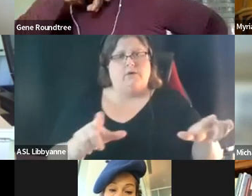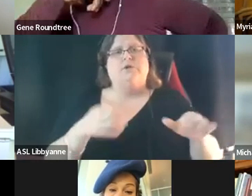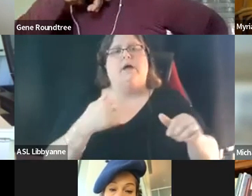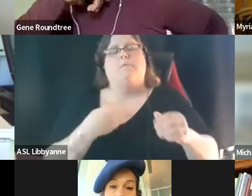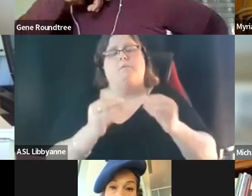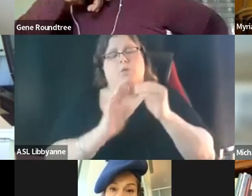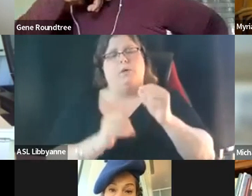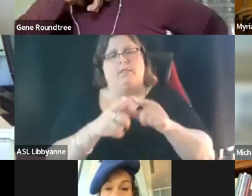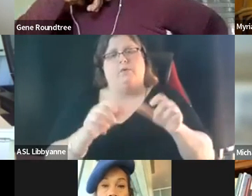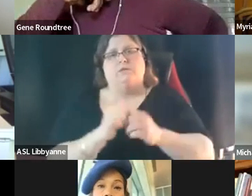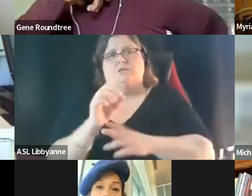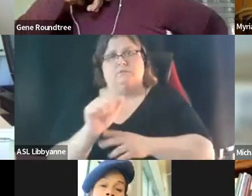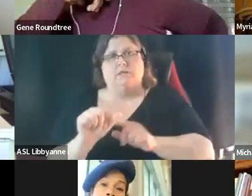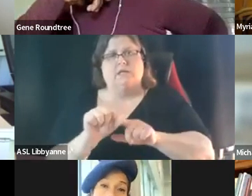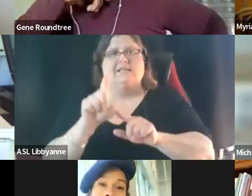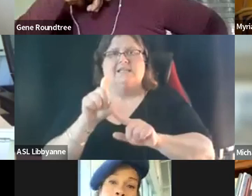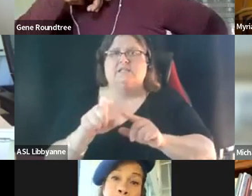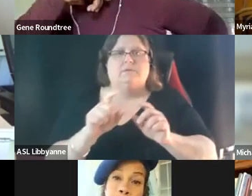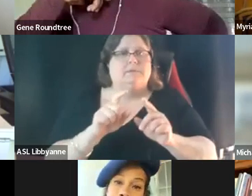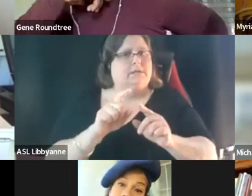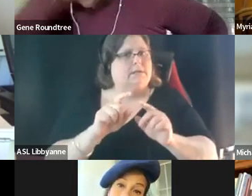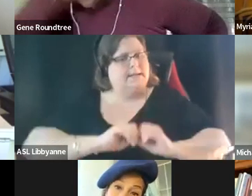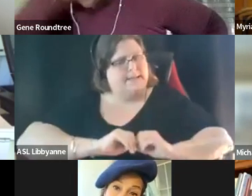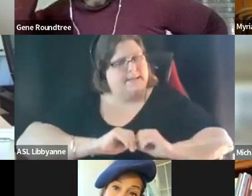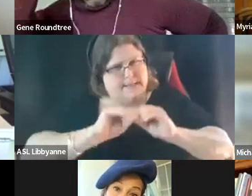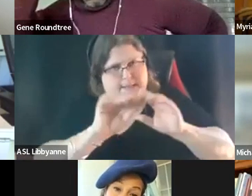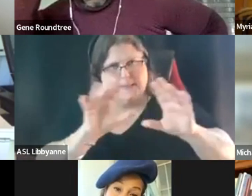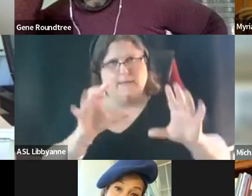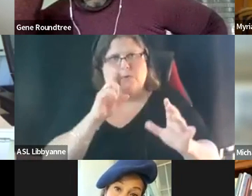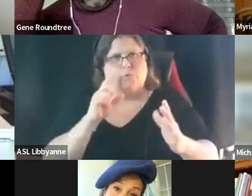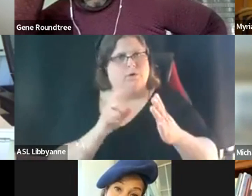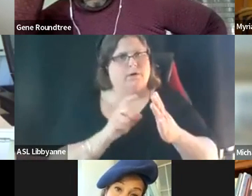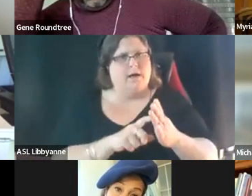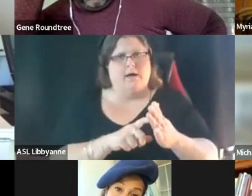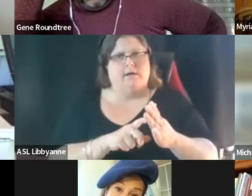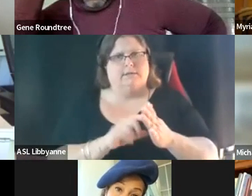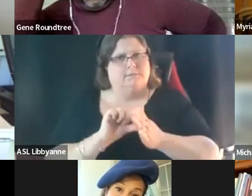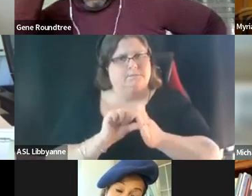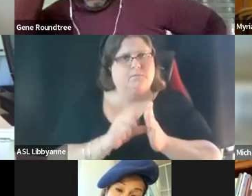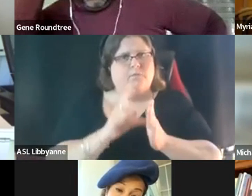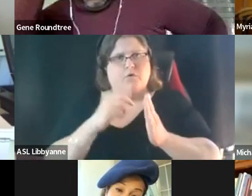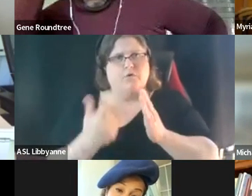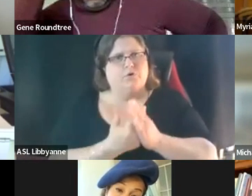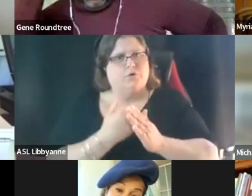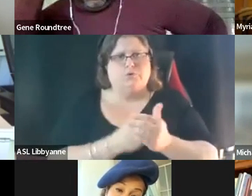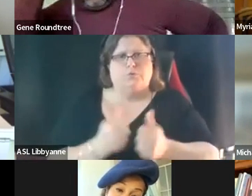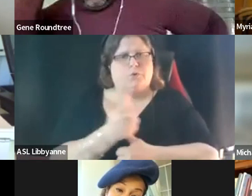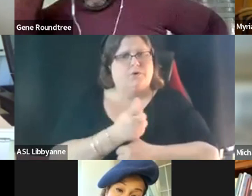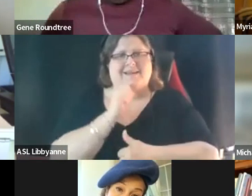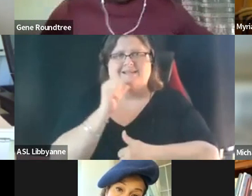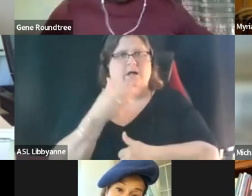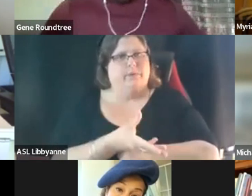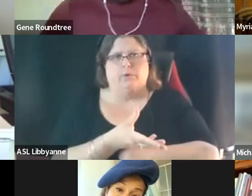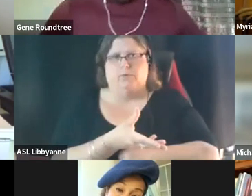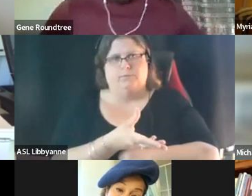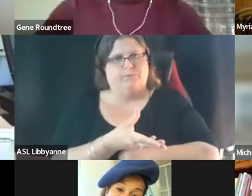disabilities needs to be explicitly recognized as a commitment of the new superintendent, and it isn't yet. Thus, in the